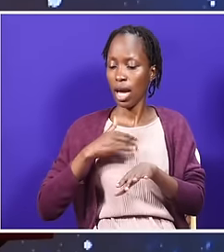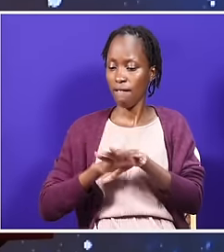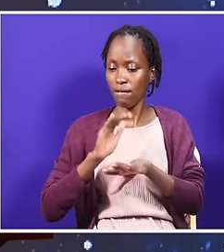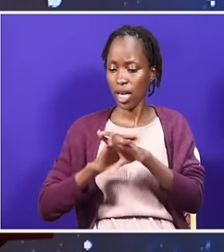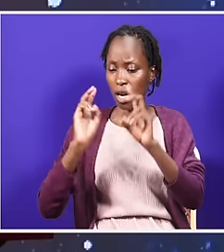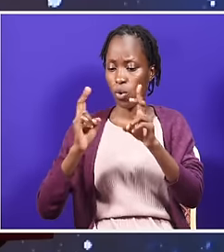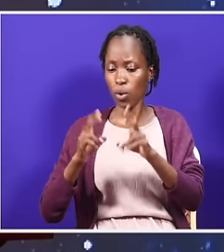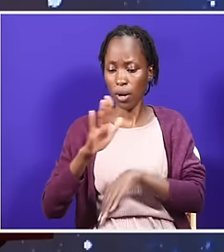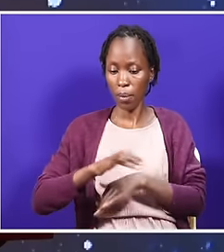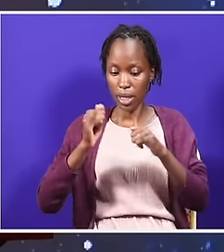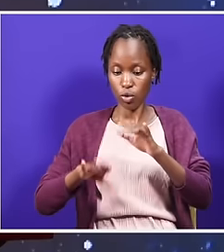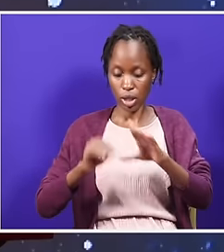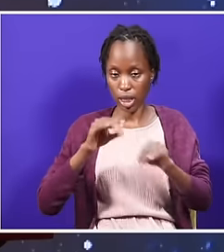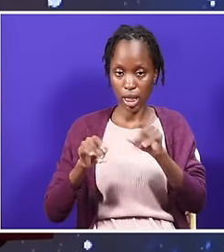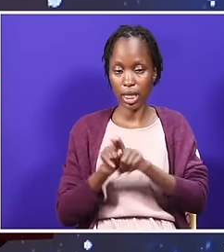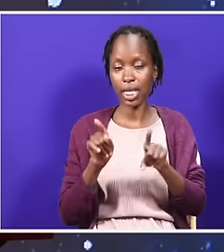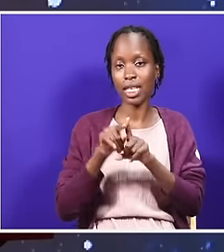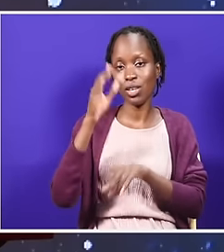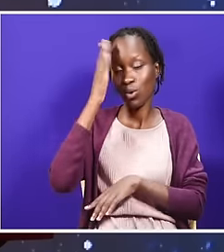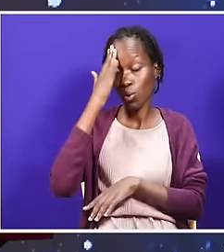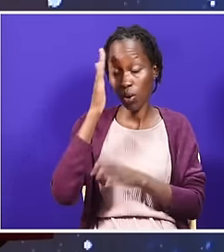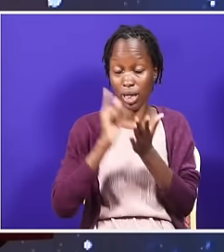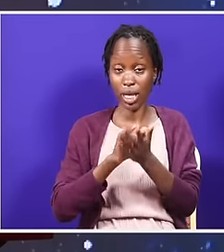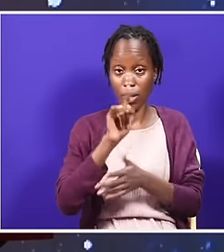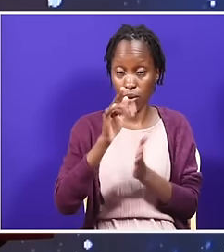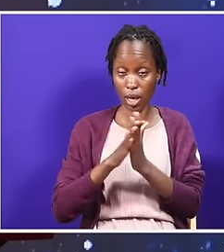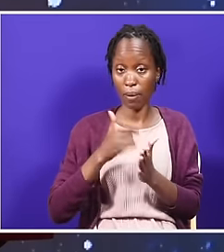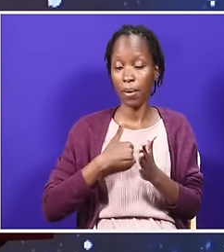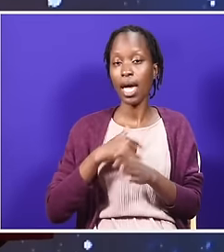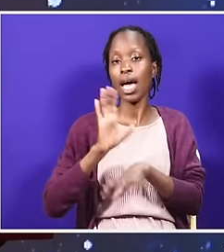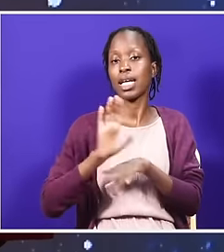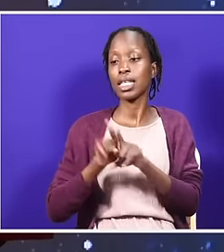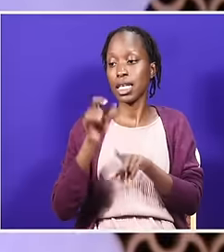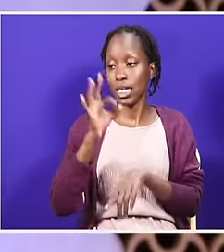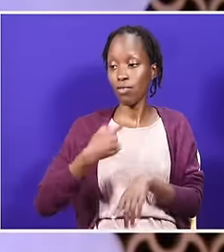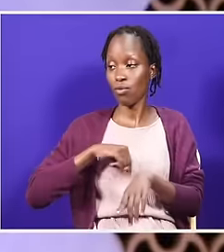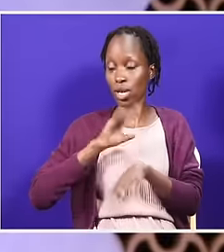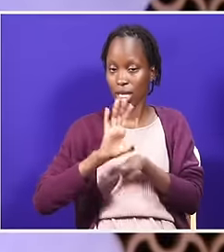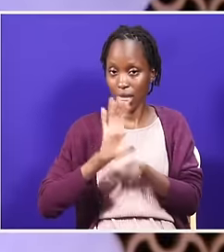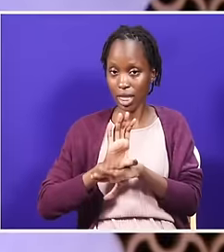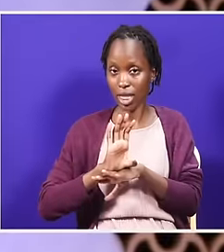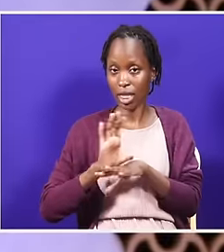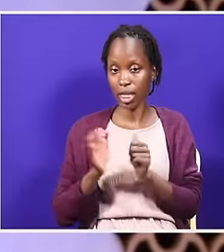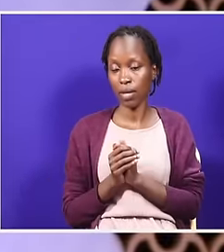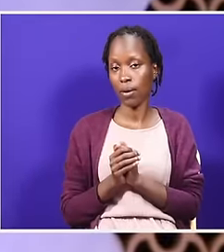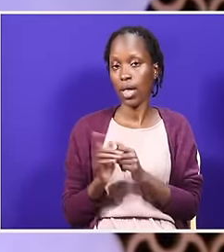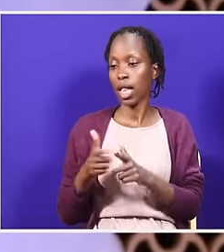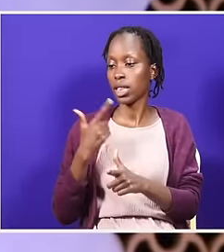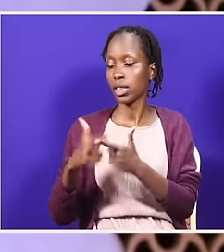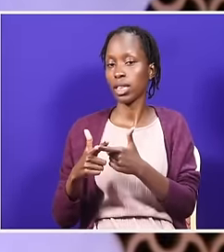And we're all like, our church is doing this. But do you know that you and I are the church? And if you and I aren't doing this, the church is not doing